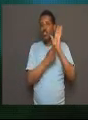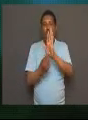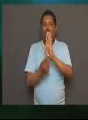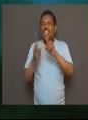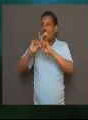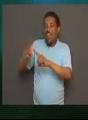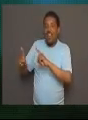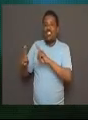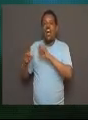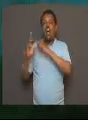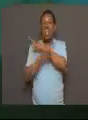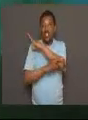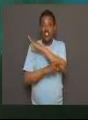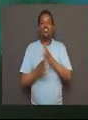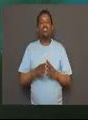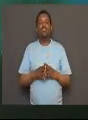different regions.